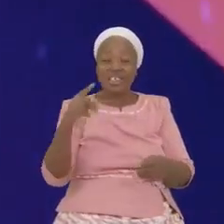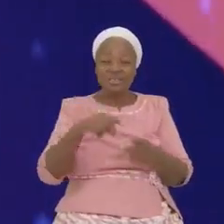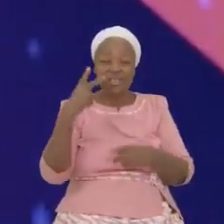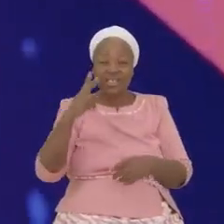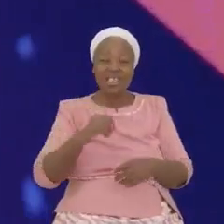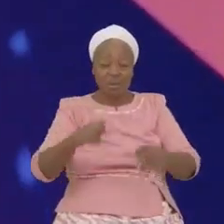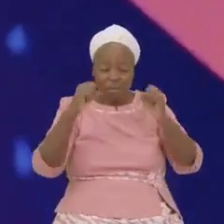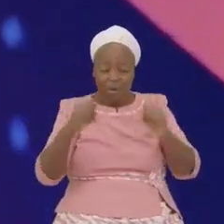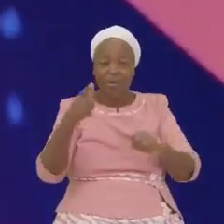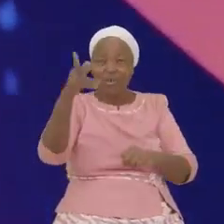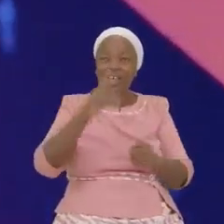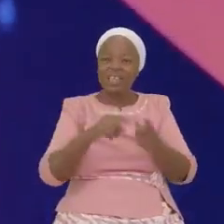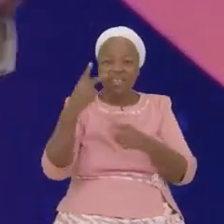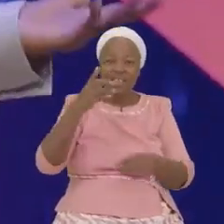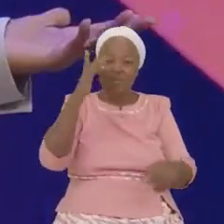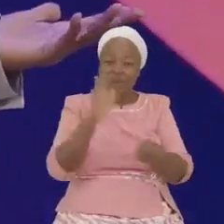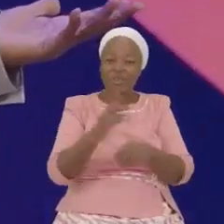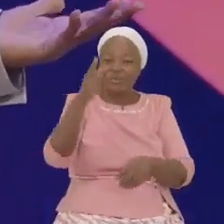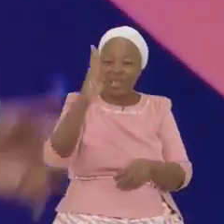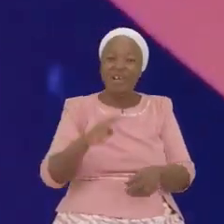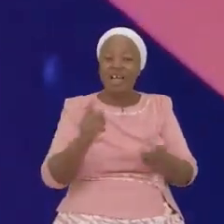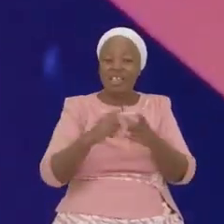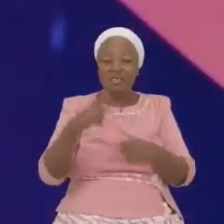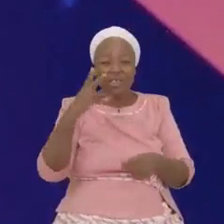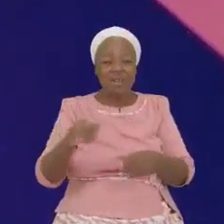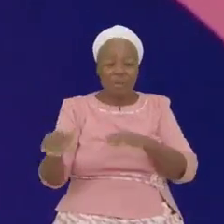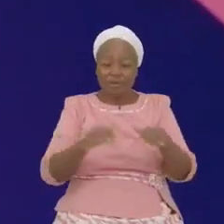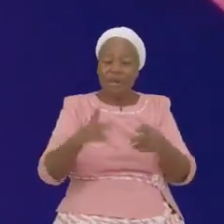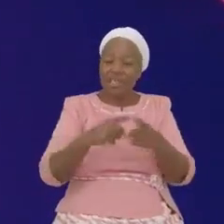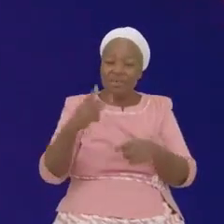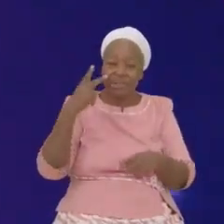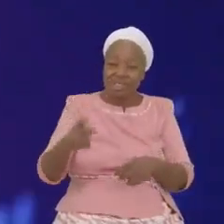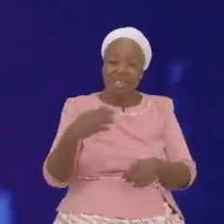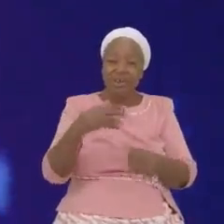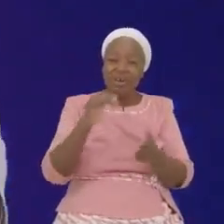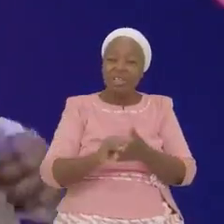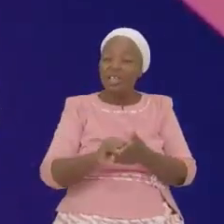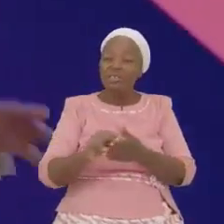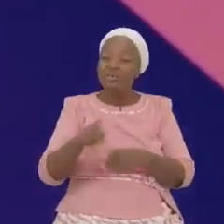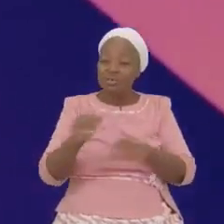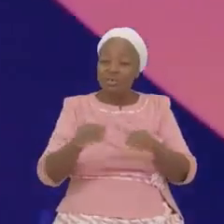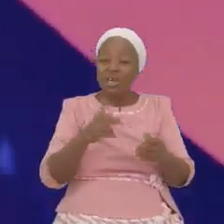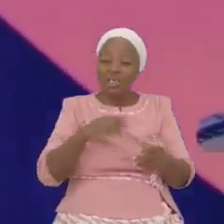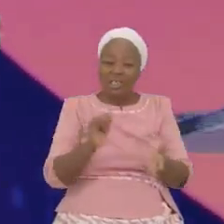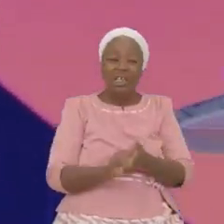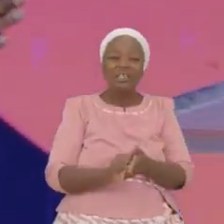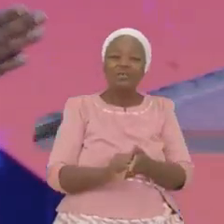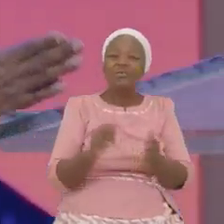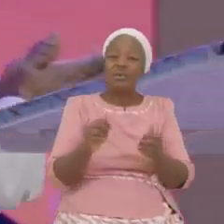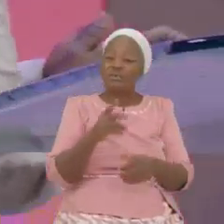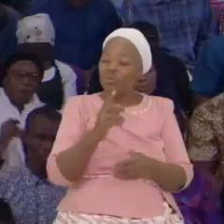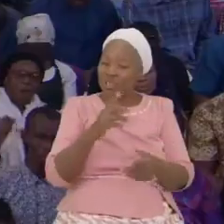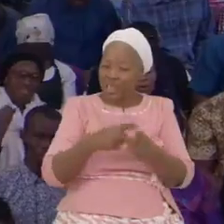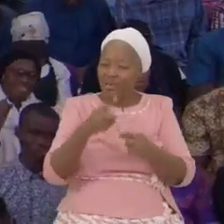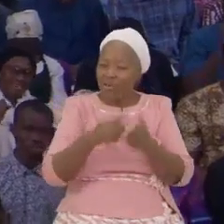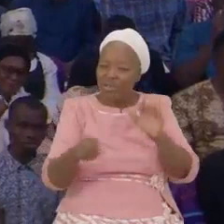his power, you see his promise, you see the performance, and you see that we're dealing with God, not man, what do you